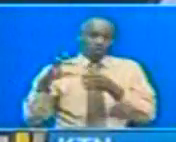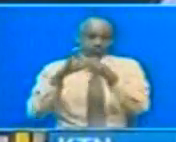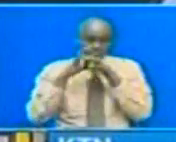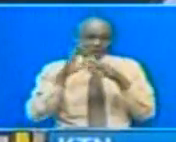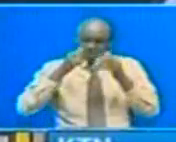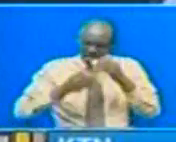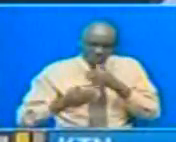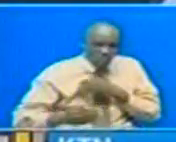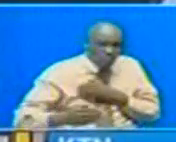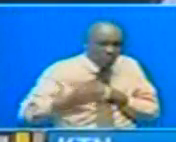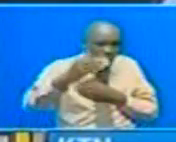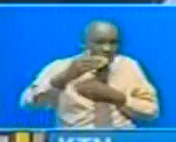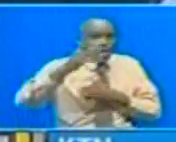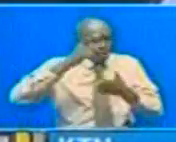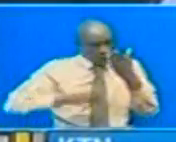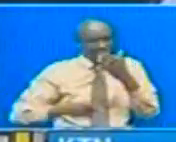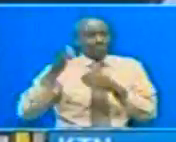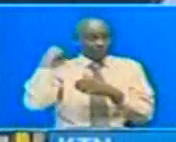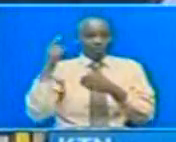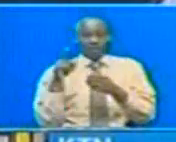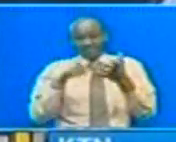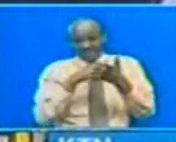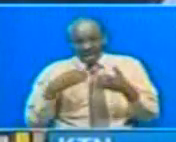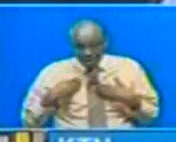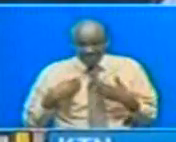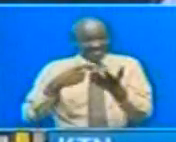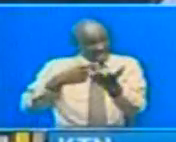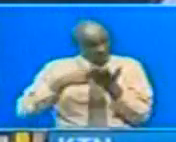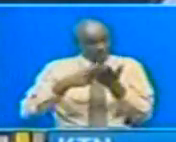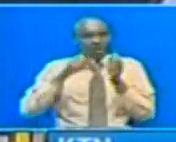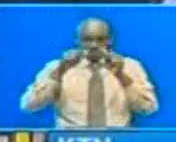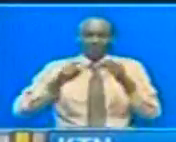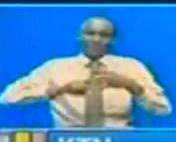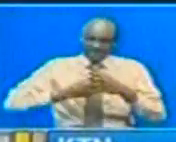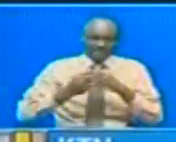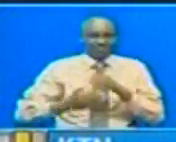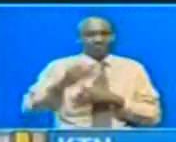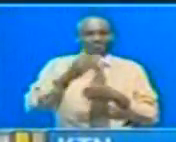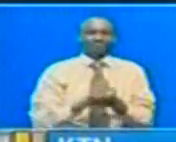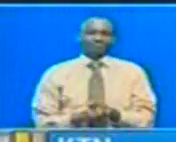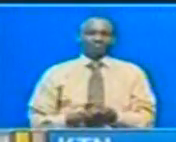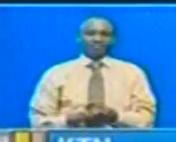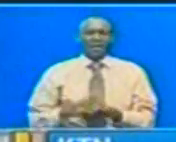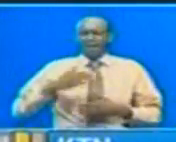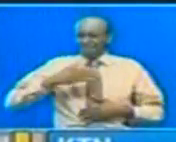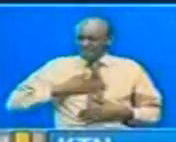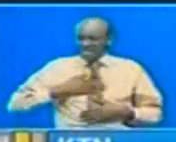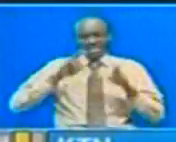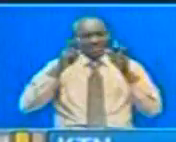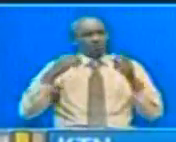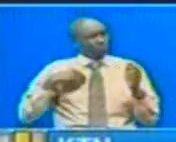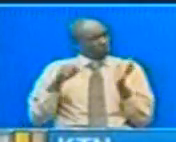on, what we missed previously, which is called dialogue, will start. I have no issue